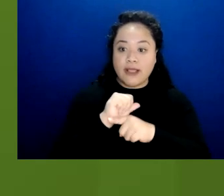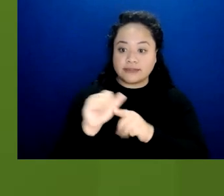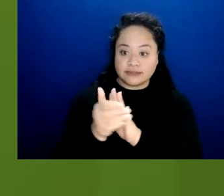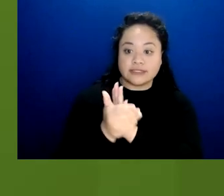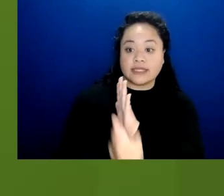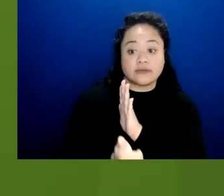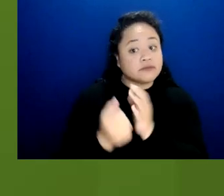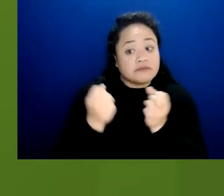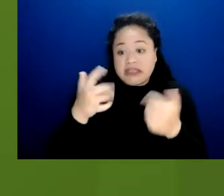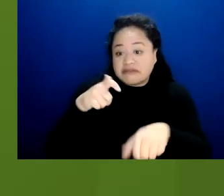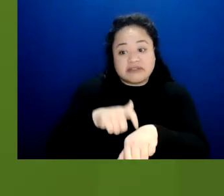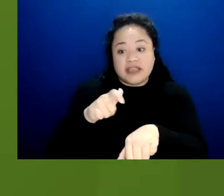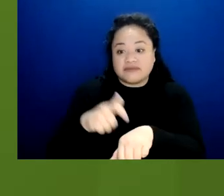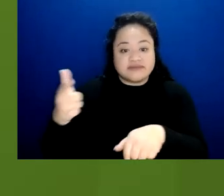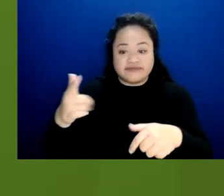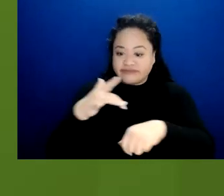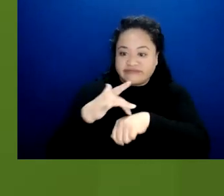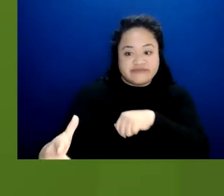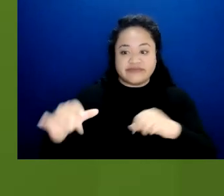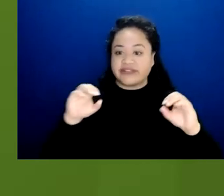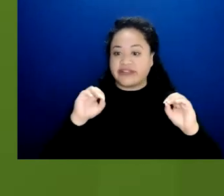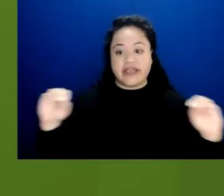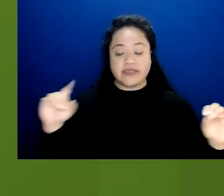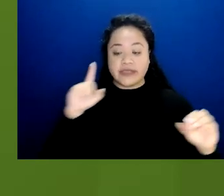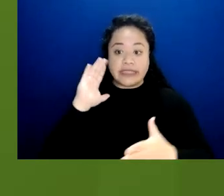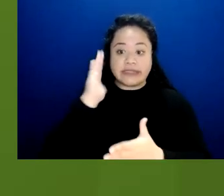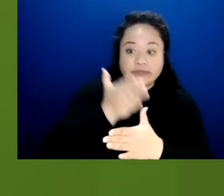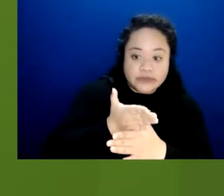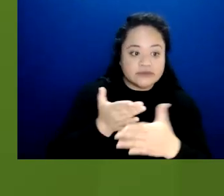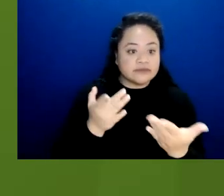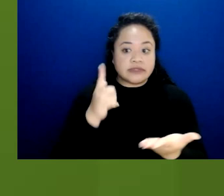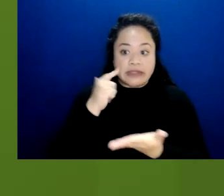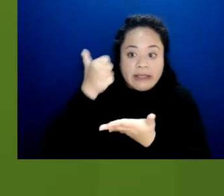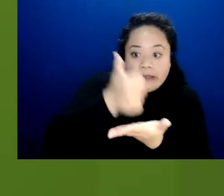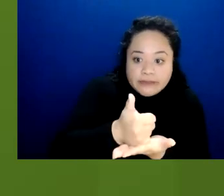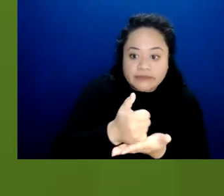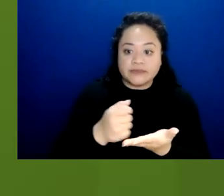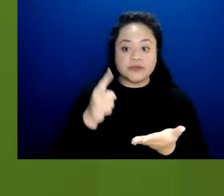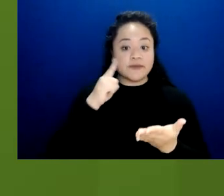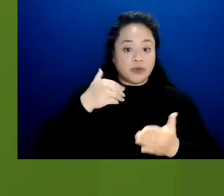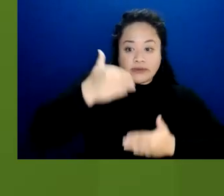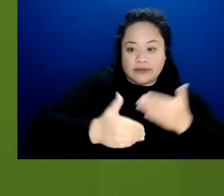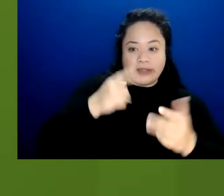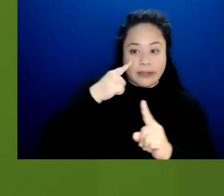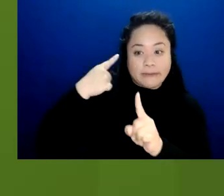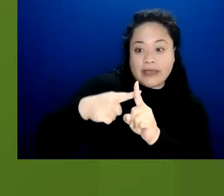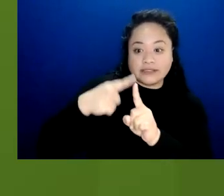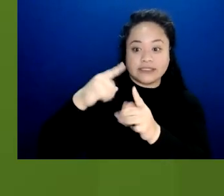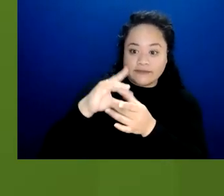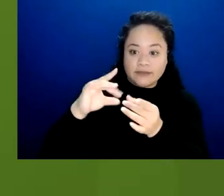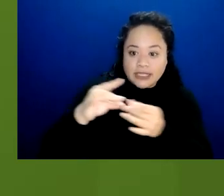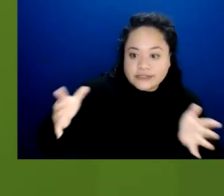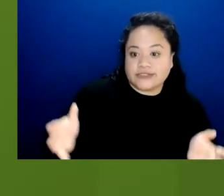oftentimes there's just a vacuum. There's a vacuum of nothing that is intervening in this space that is putting forward those positive messages in forms